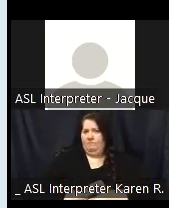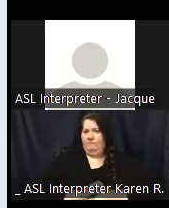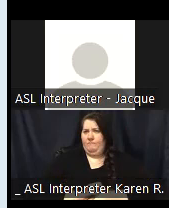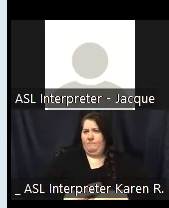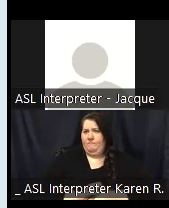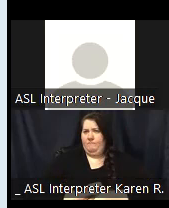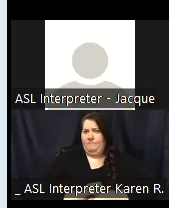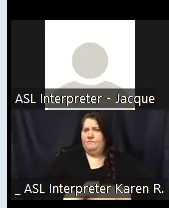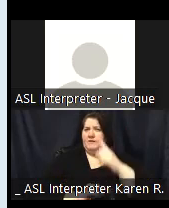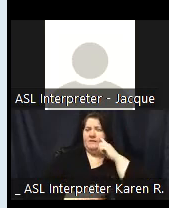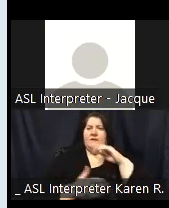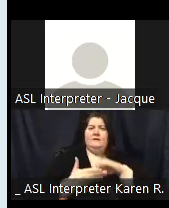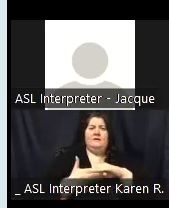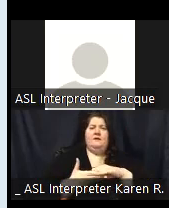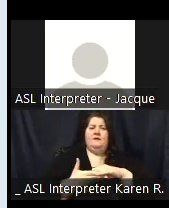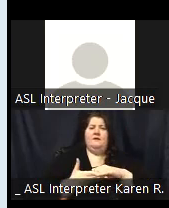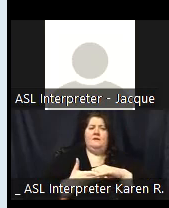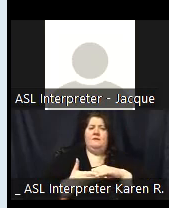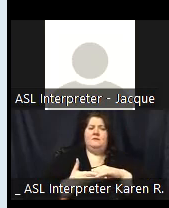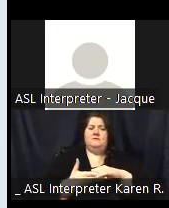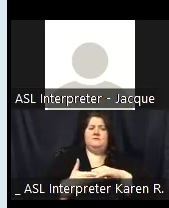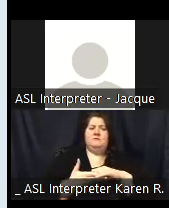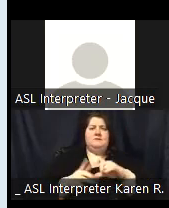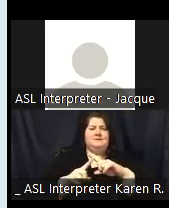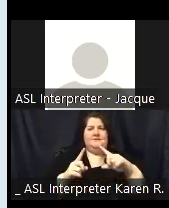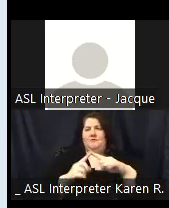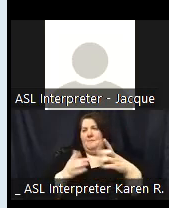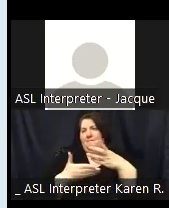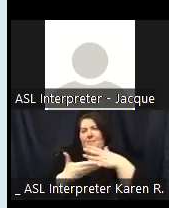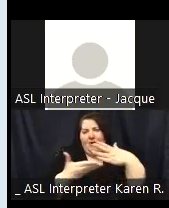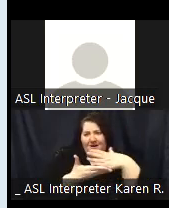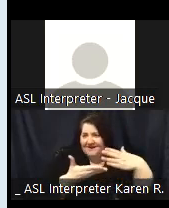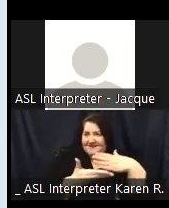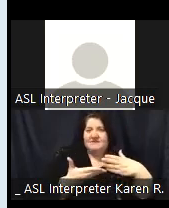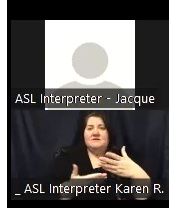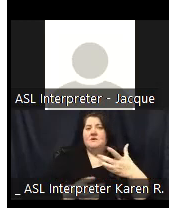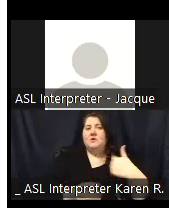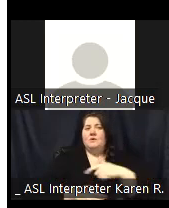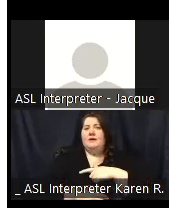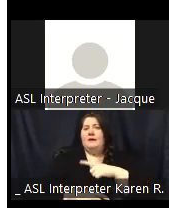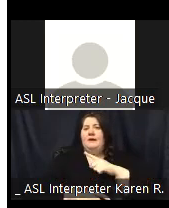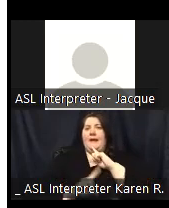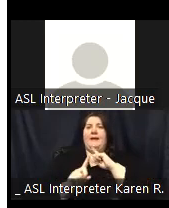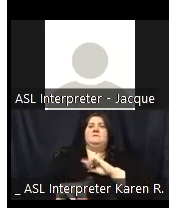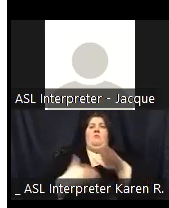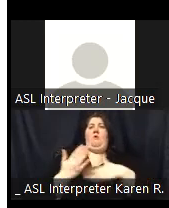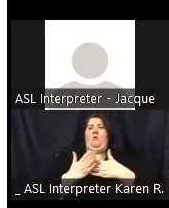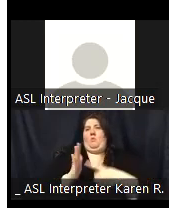I think that there's so many different pieces of this and we can't answer them all at